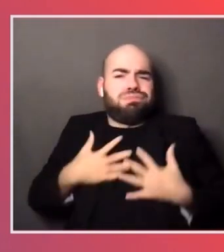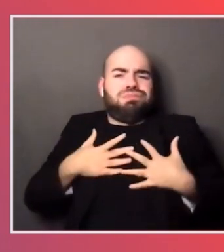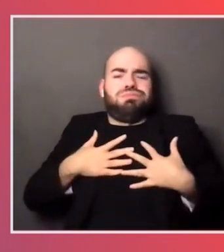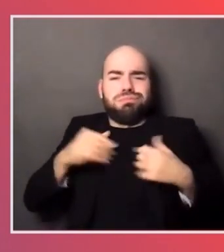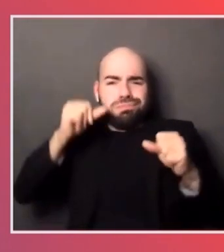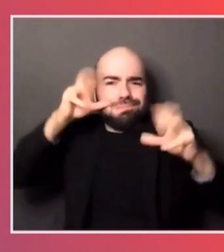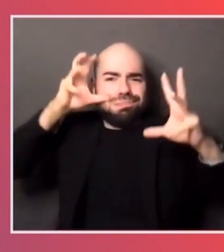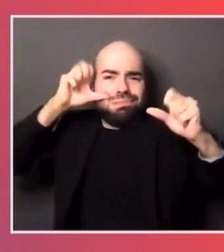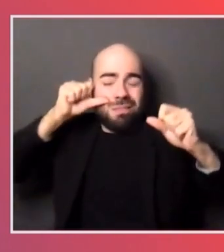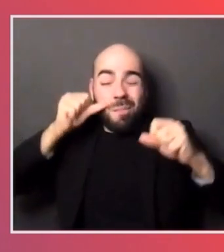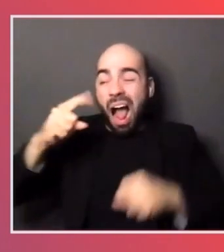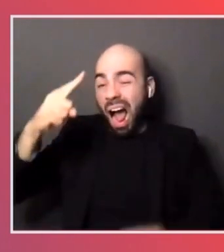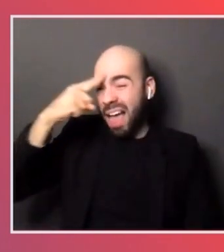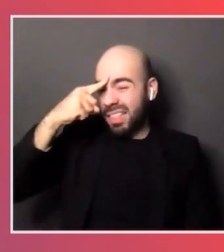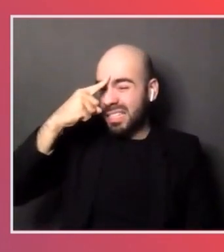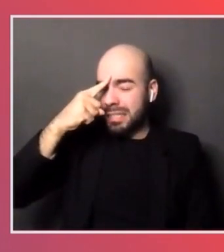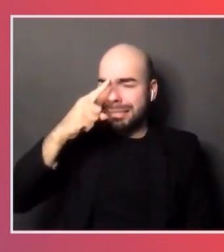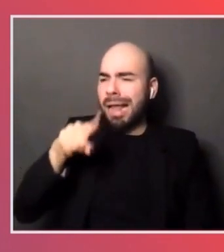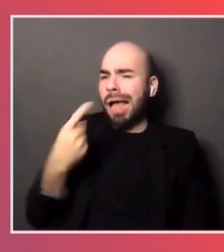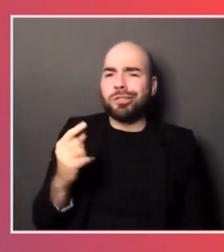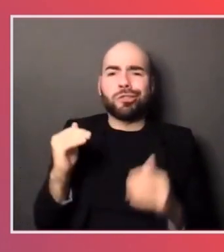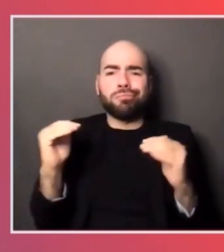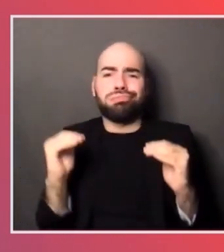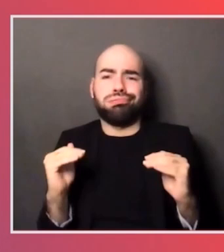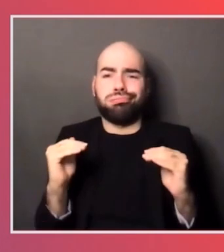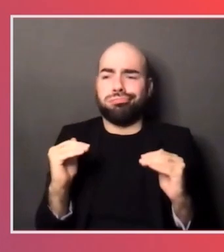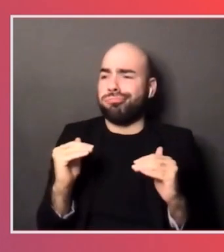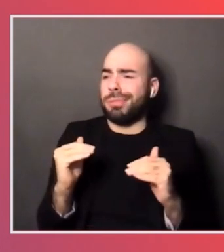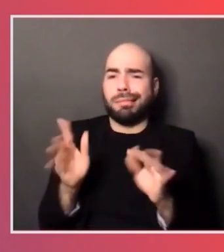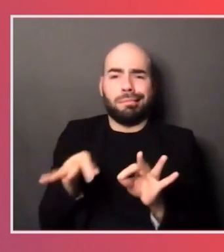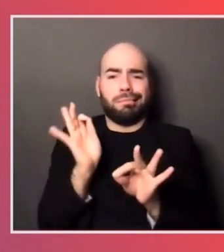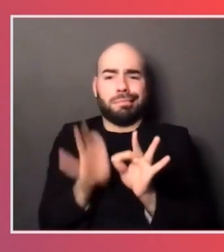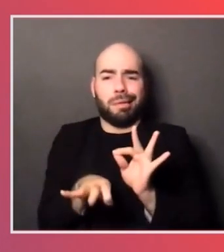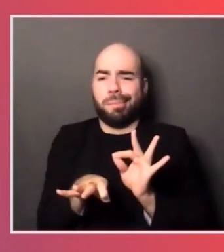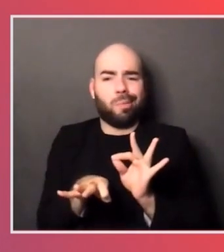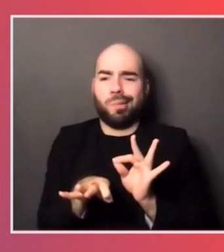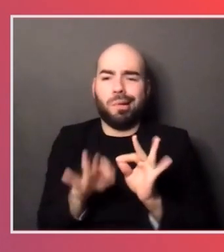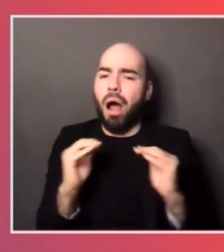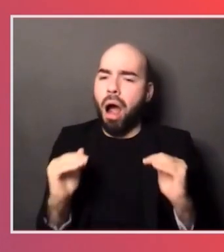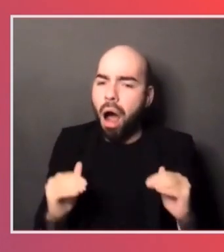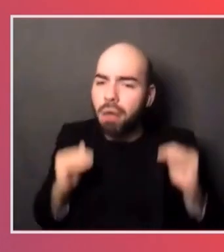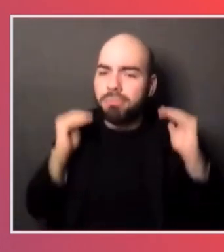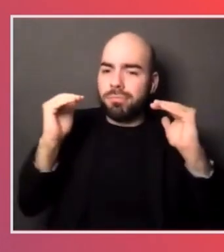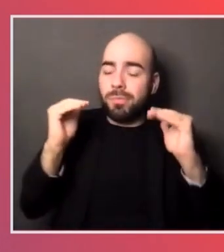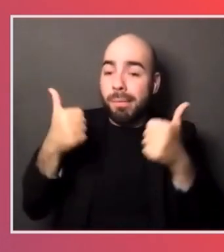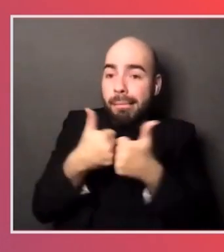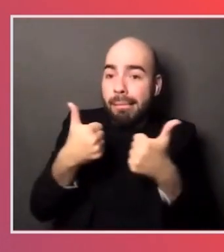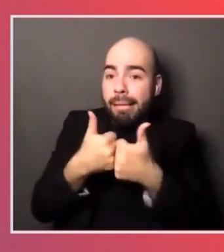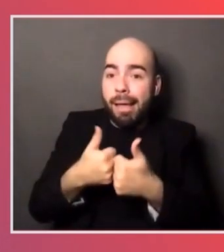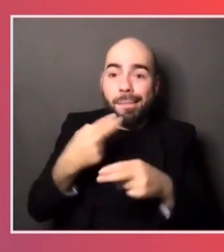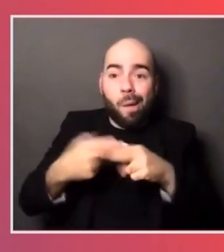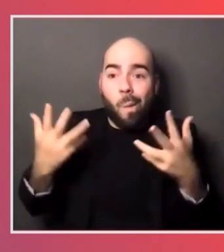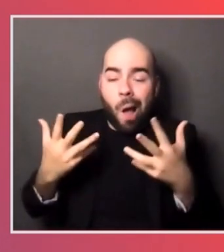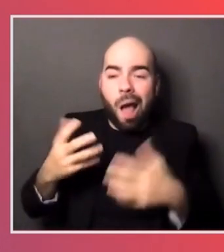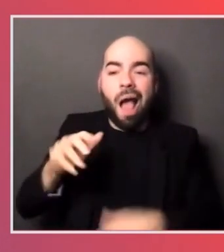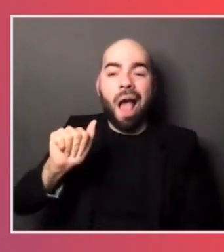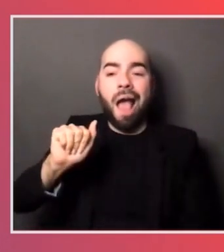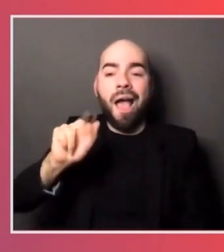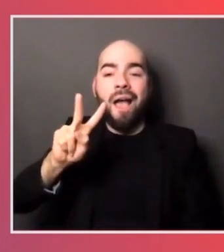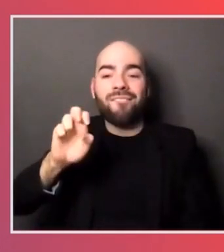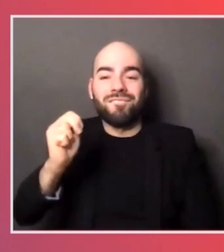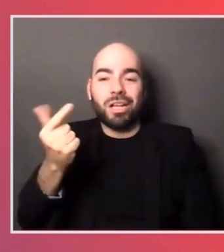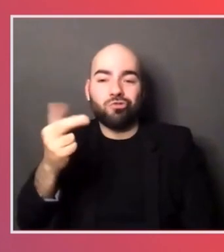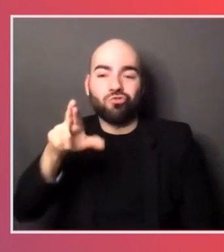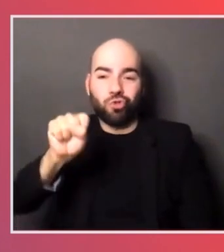bit with a little game we call Avengers, the trivia game. So we're going to split everybody up now into 2